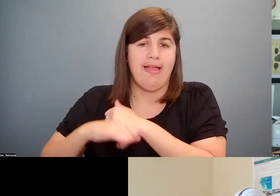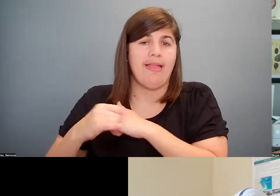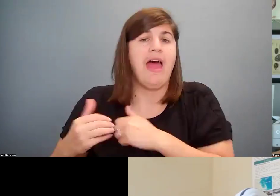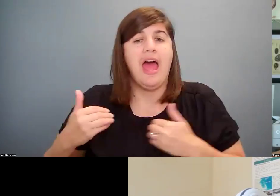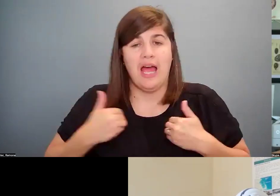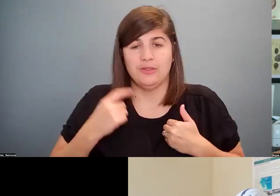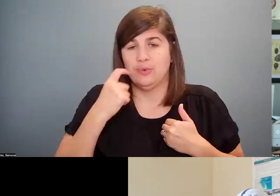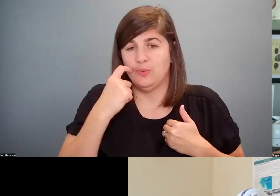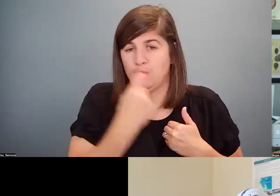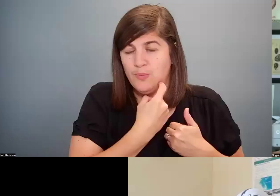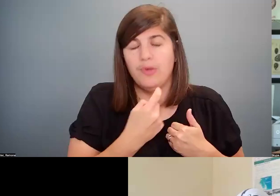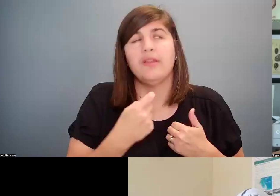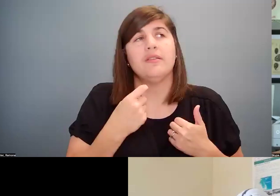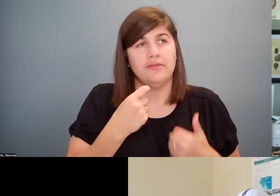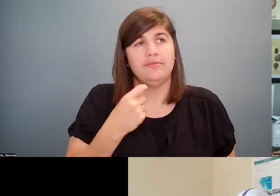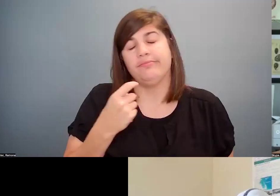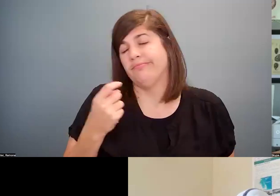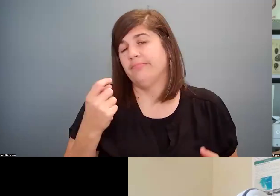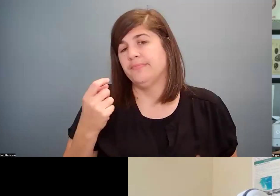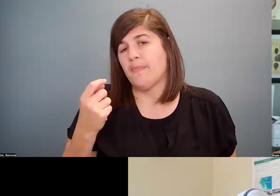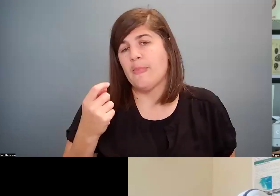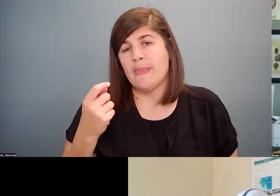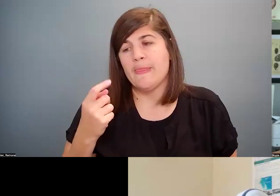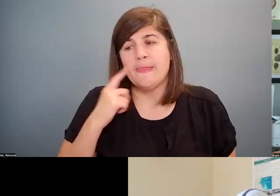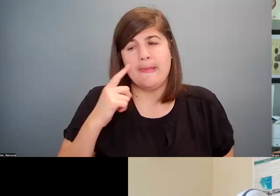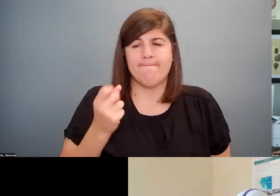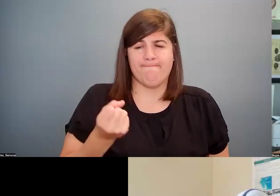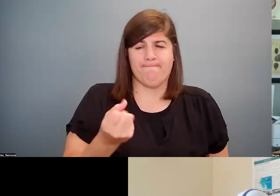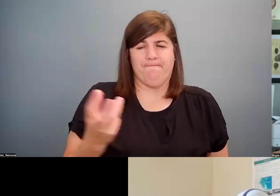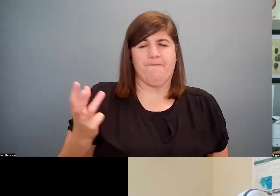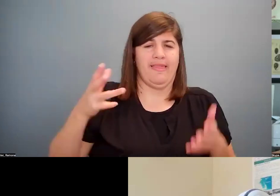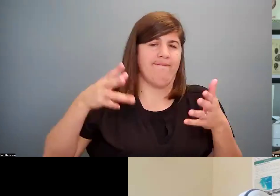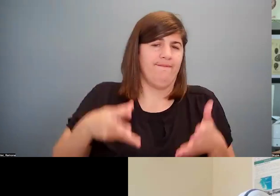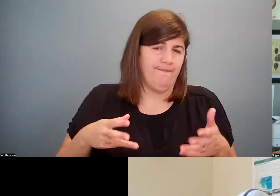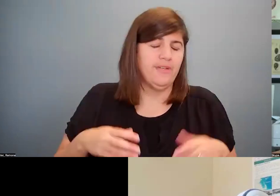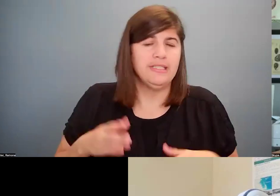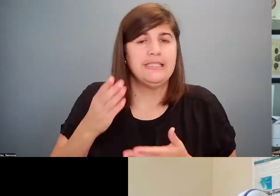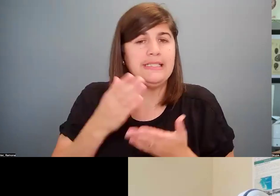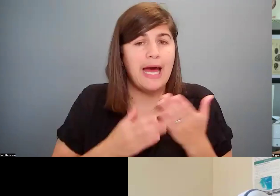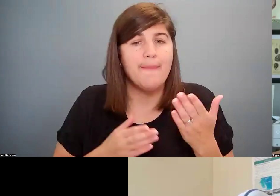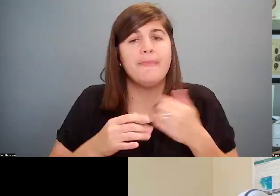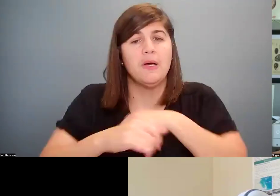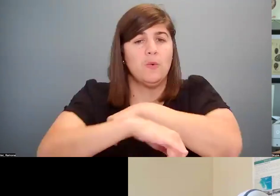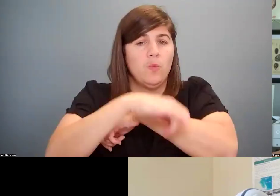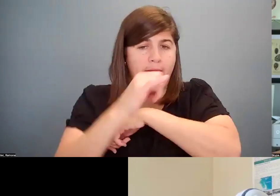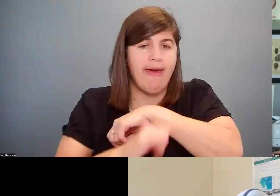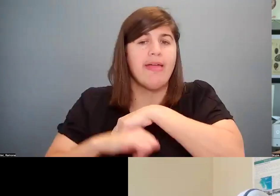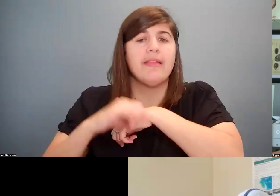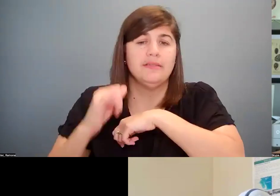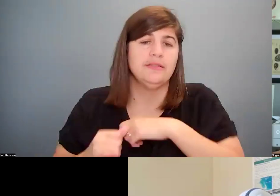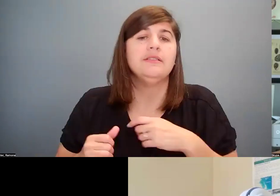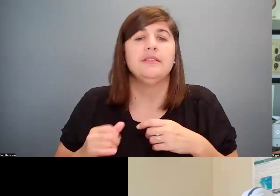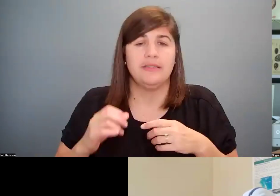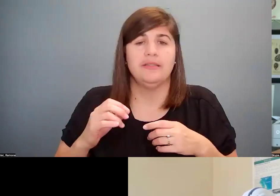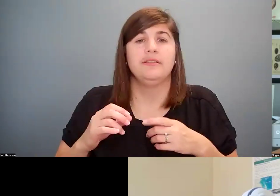a handful of whales for that particular species left. So there are some whales that are critically